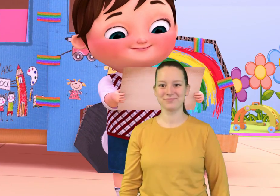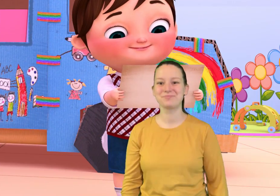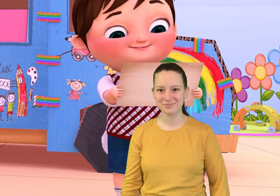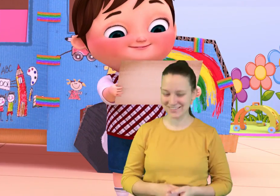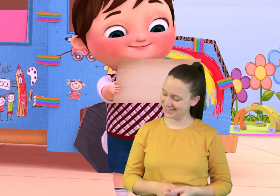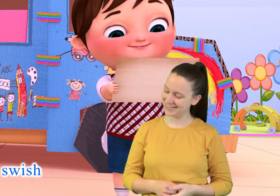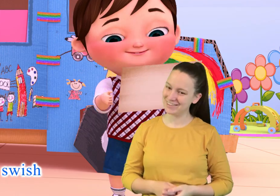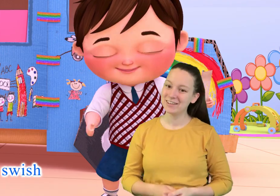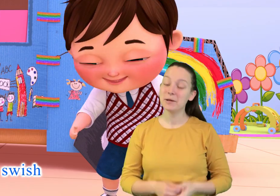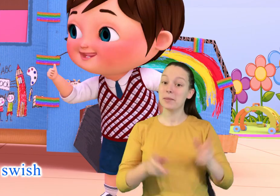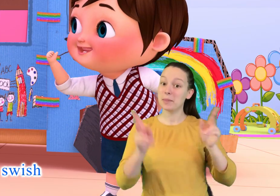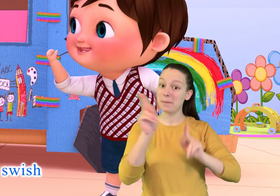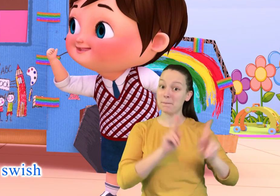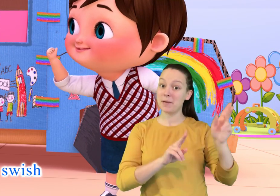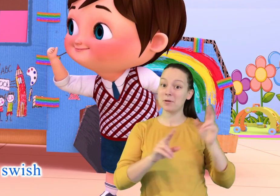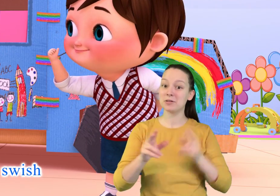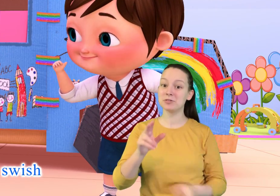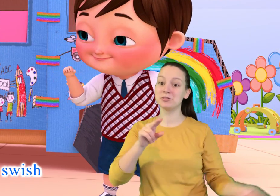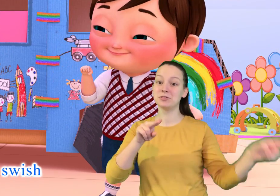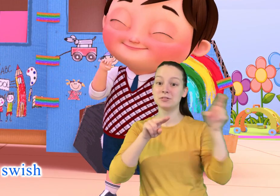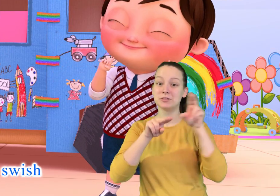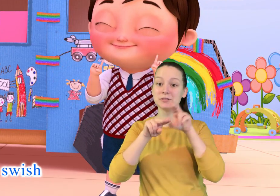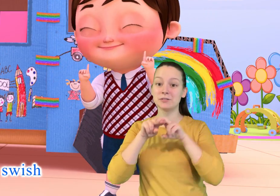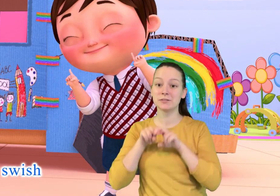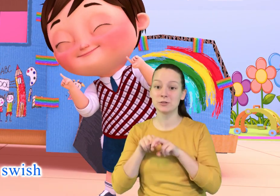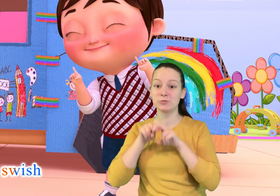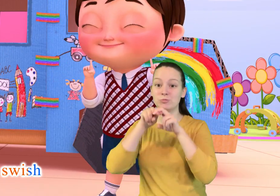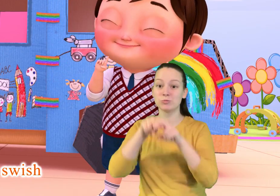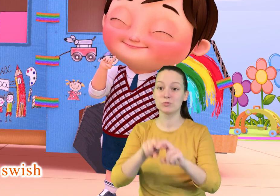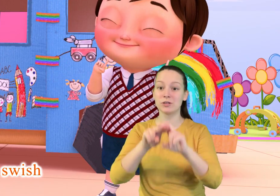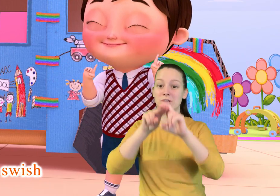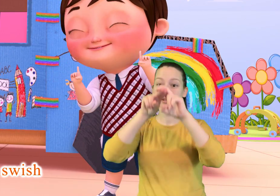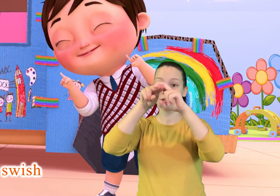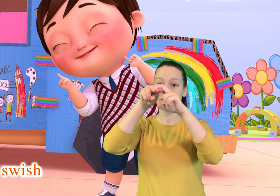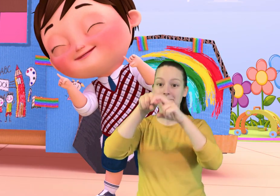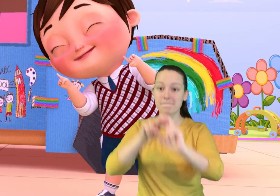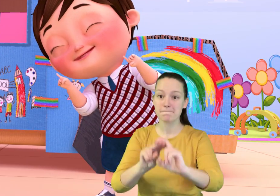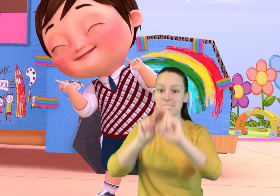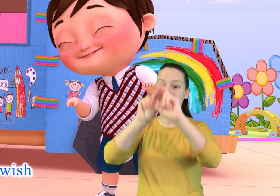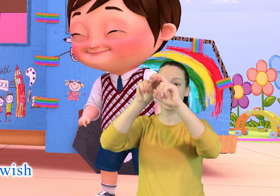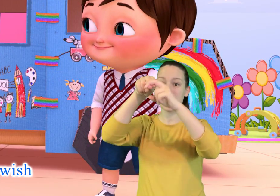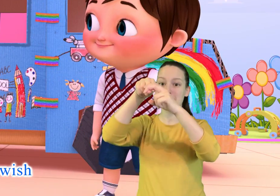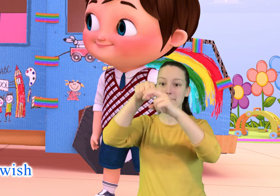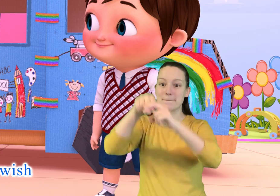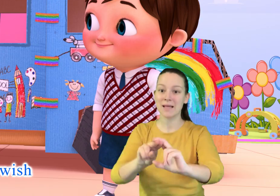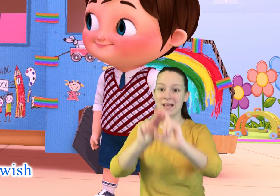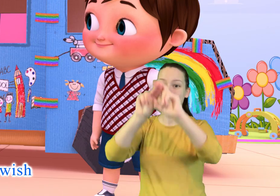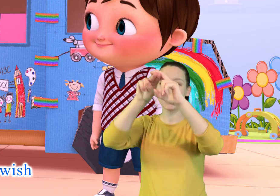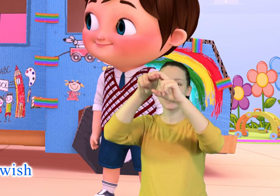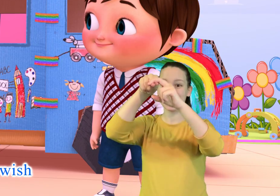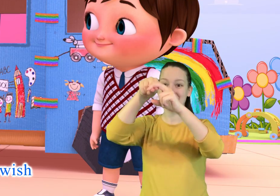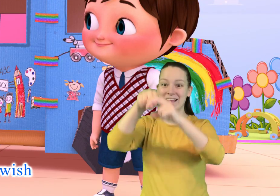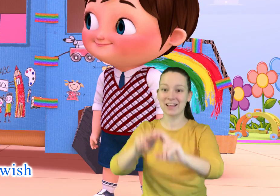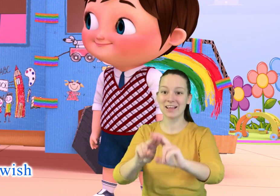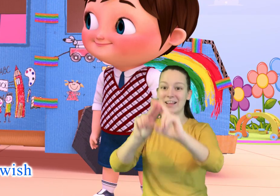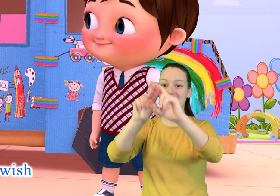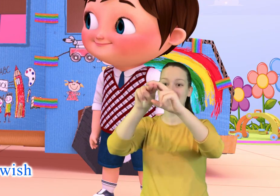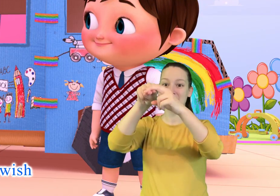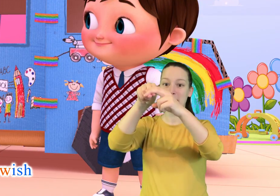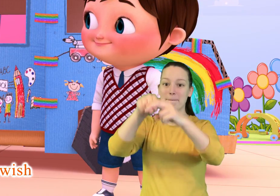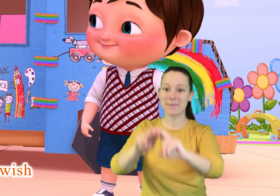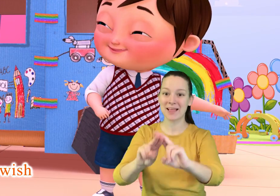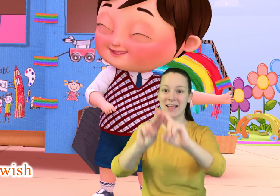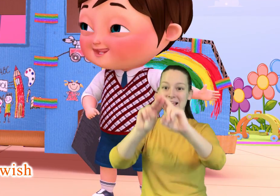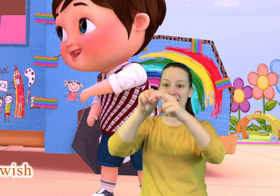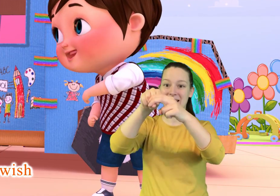town the wipes on the bus go Swish and swish Swish and swish